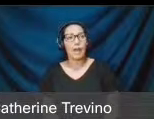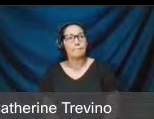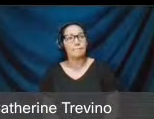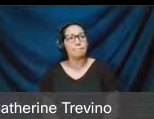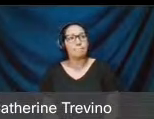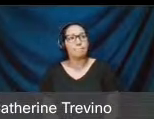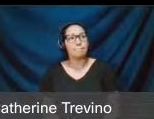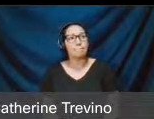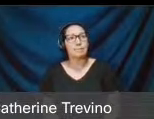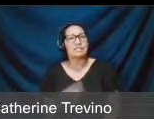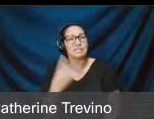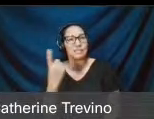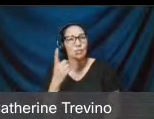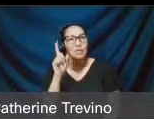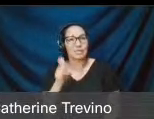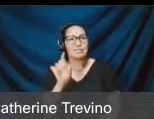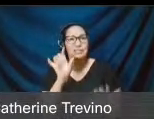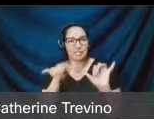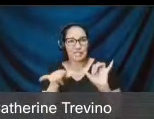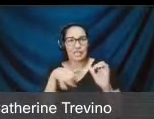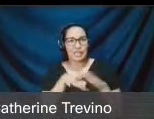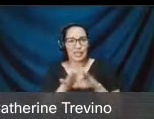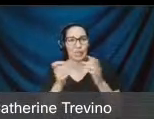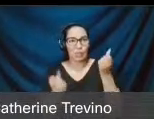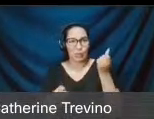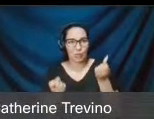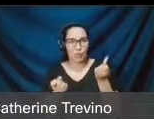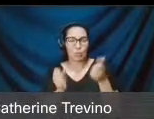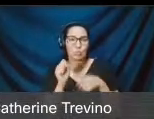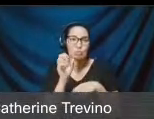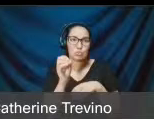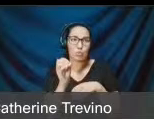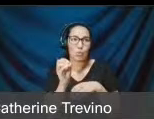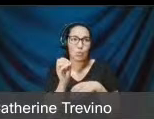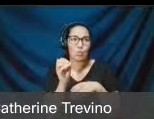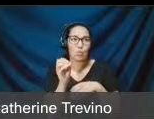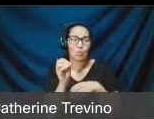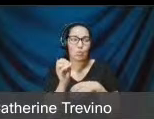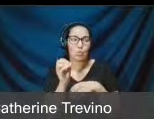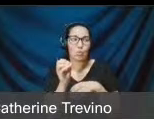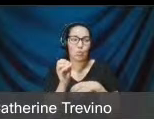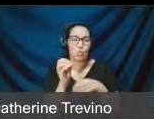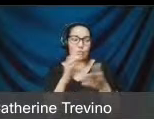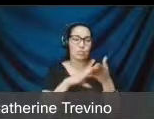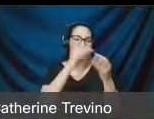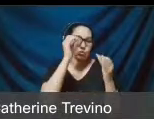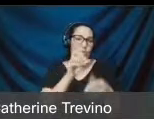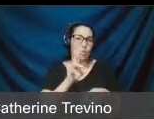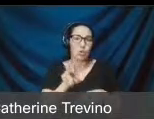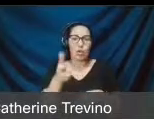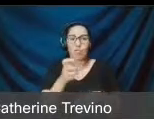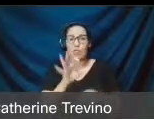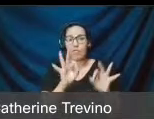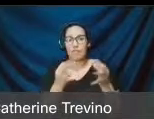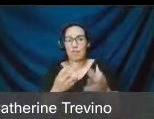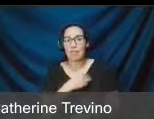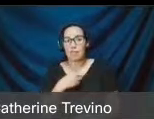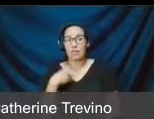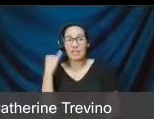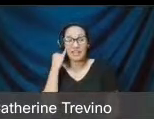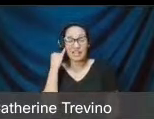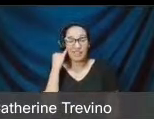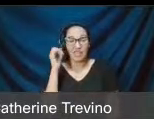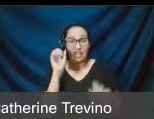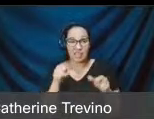Somebody has to stay in the car. So more likely a student or another family member, as long as they can identify